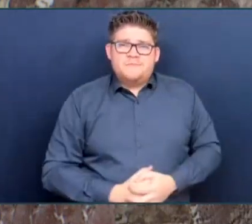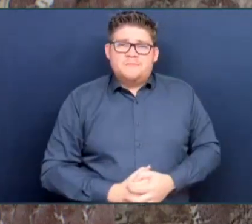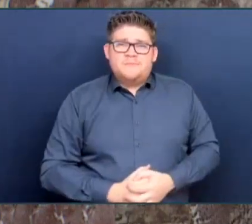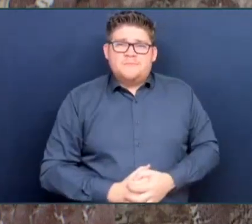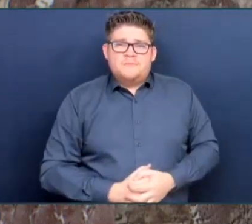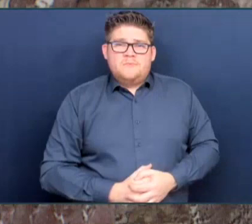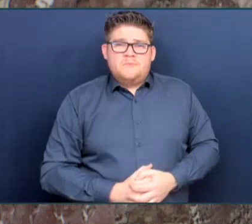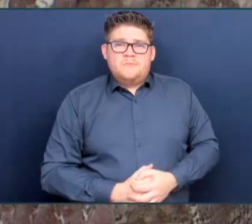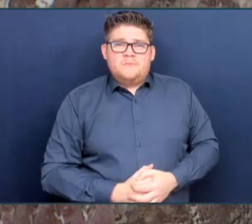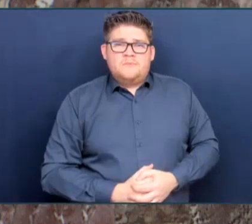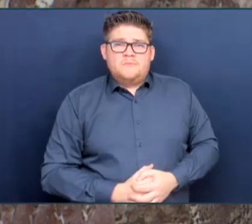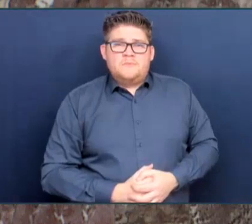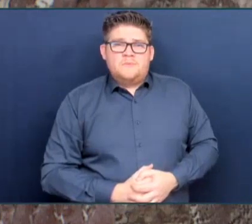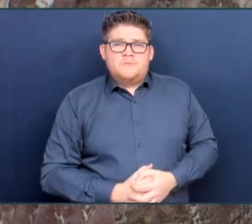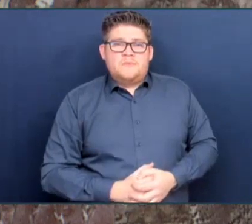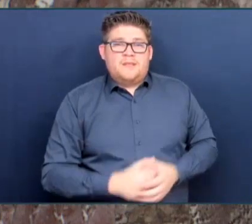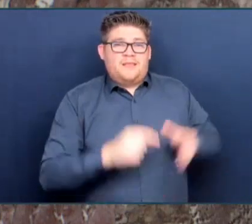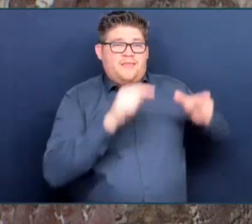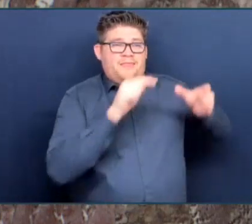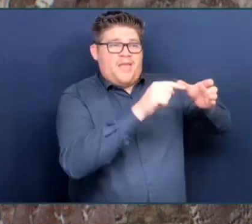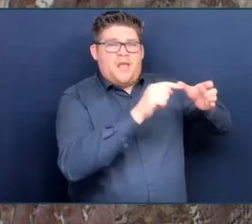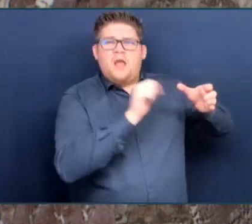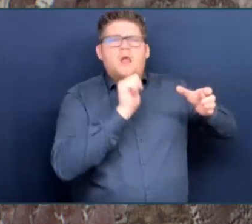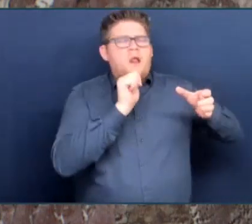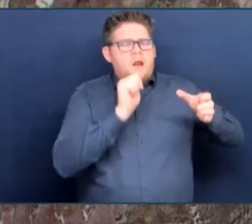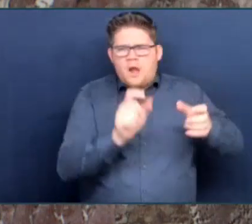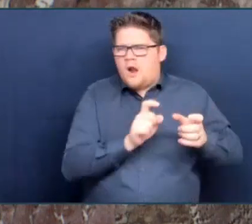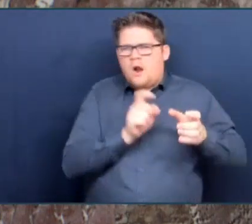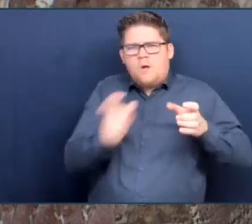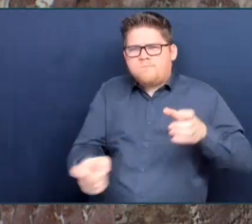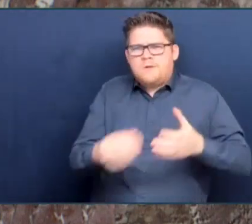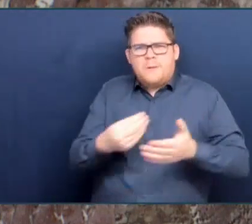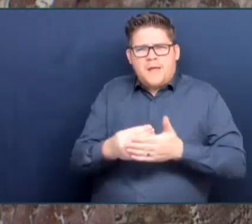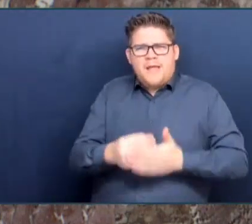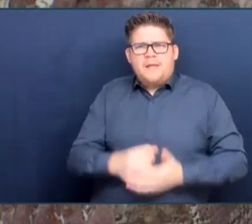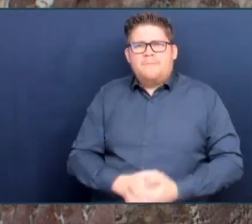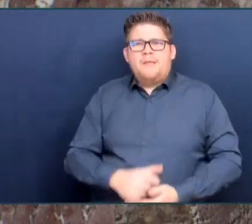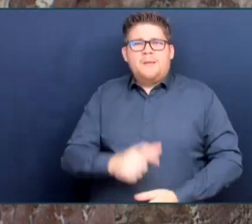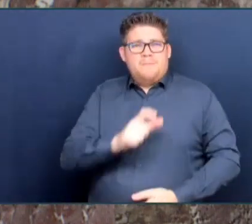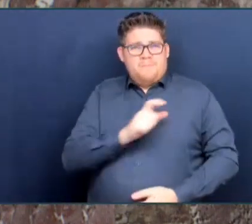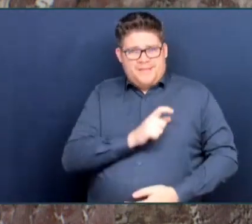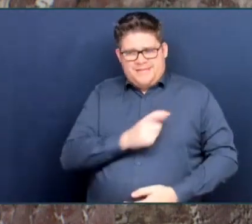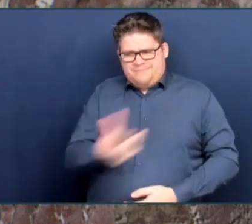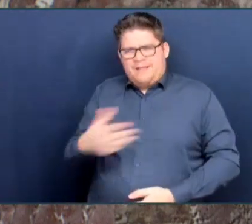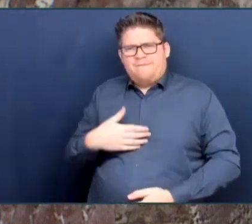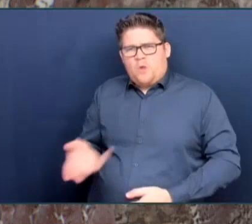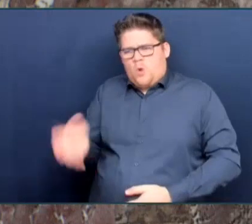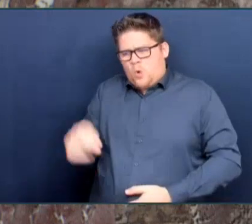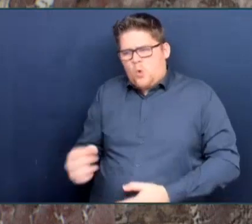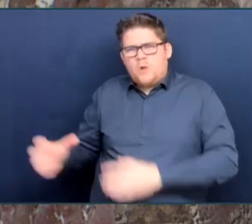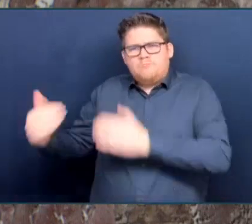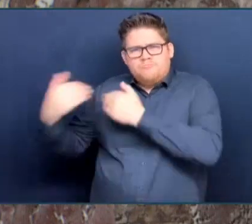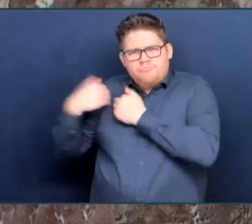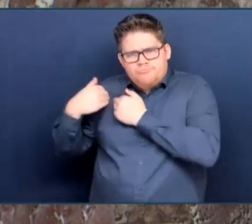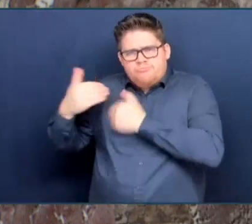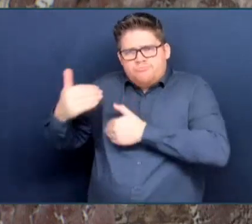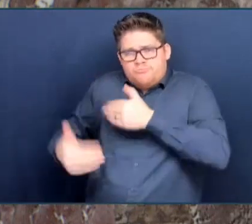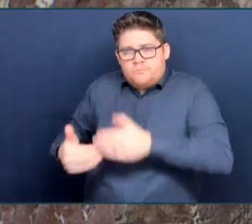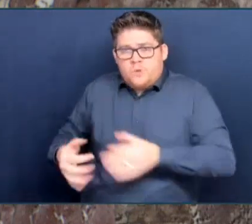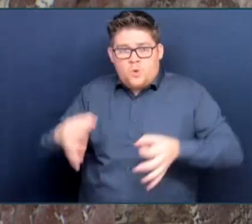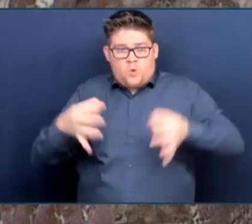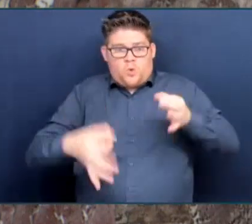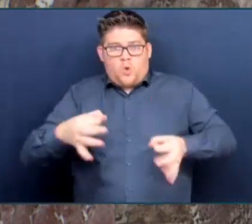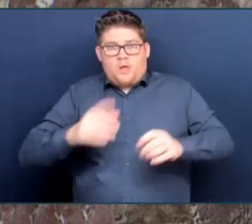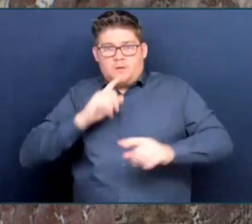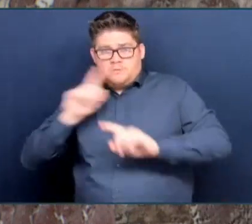which is to enforce a court-ordered injunction. That it costs money to do that.